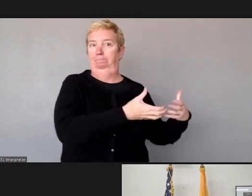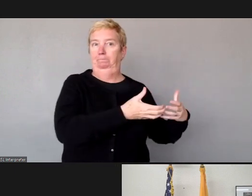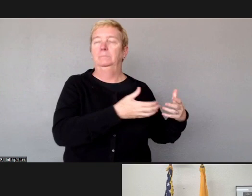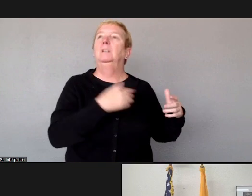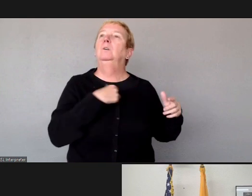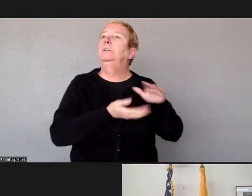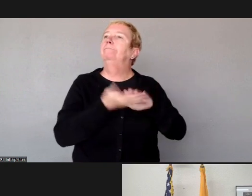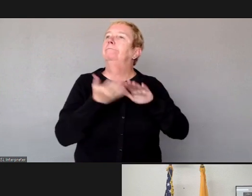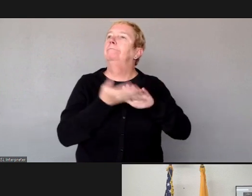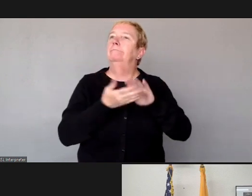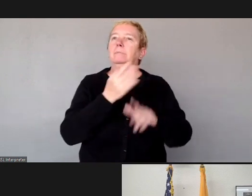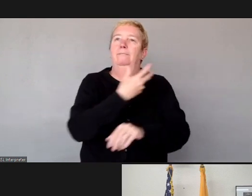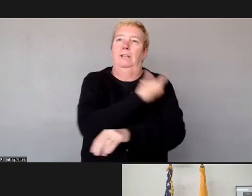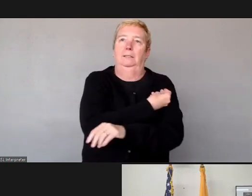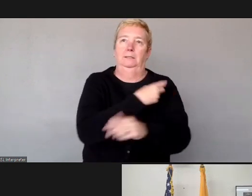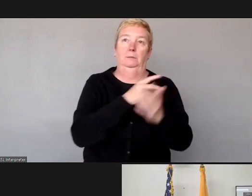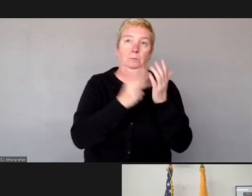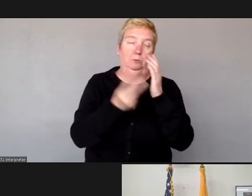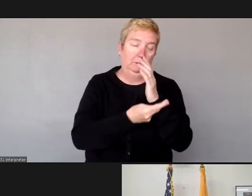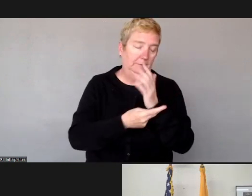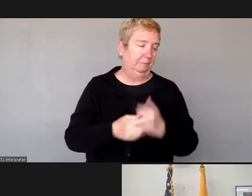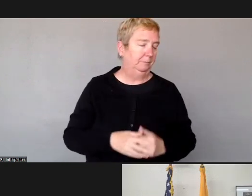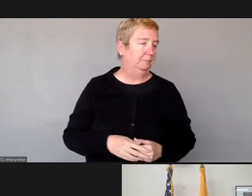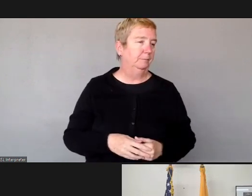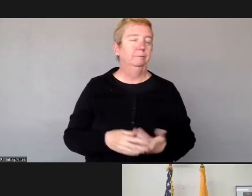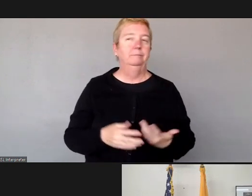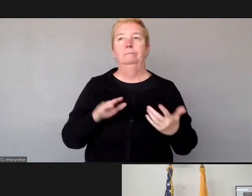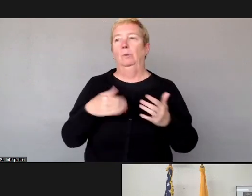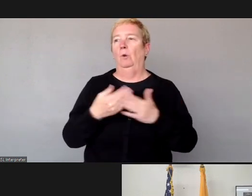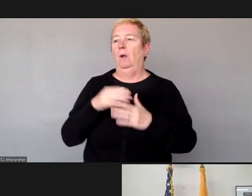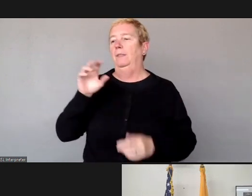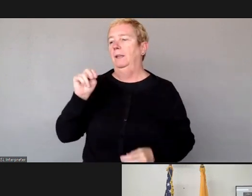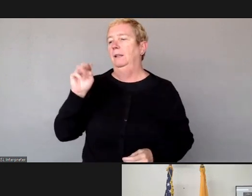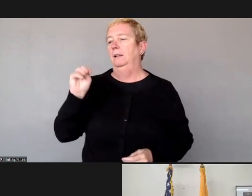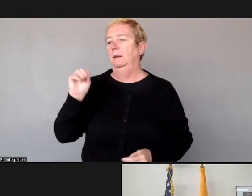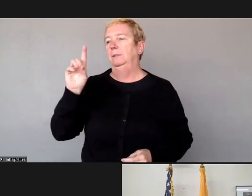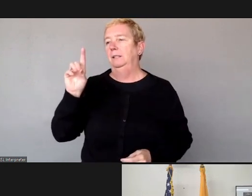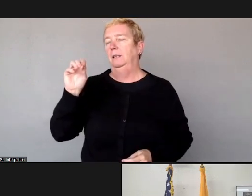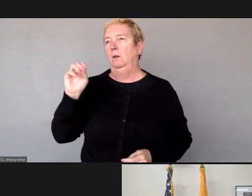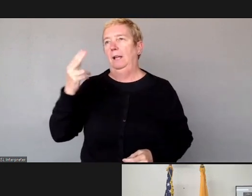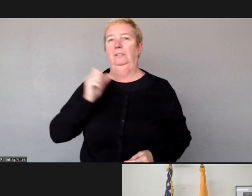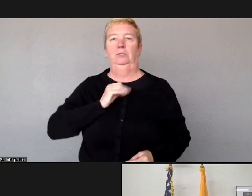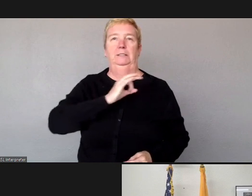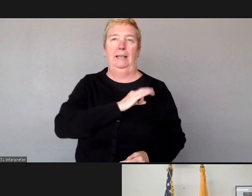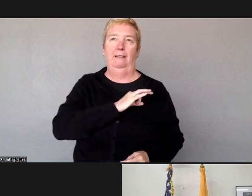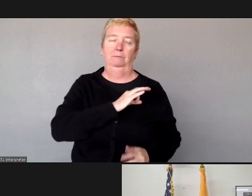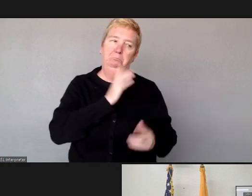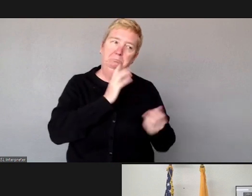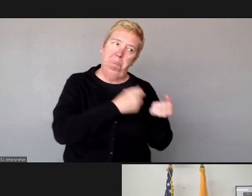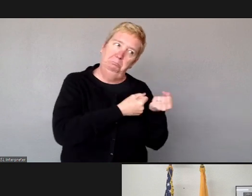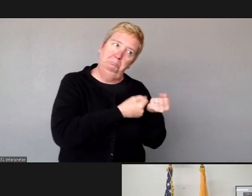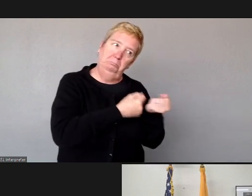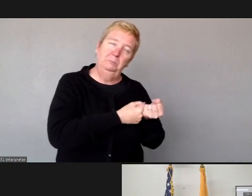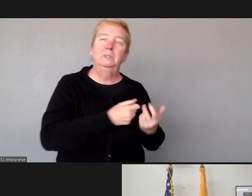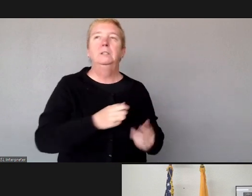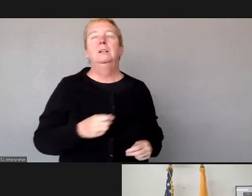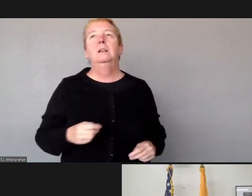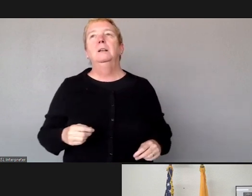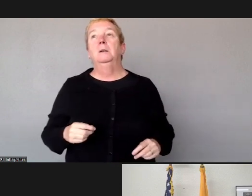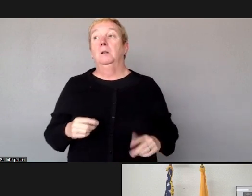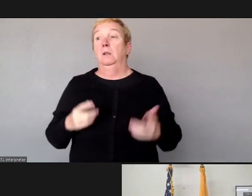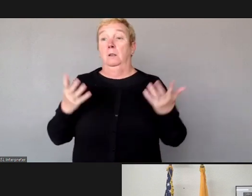our vaccine program, and all the other Department of Health staff that have supported and have done an amazing job. So what we have